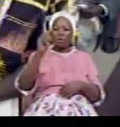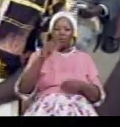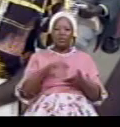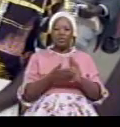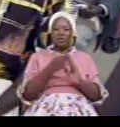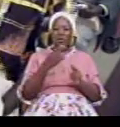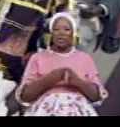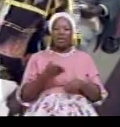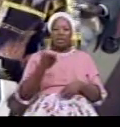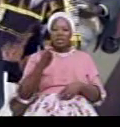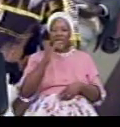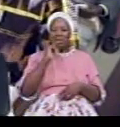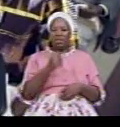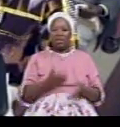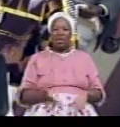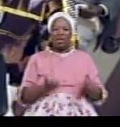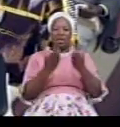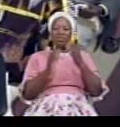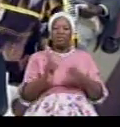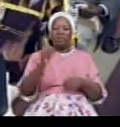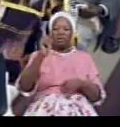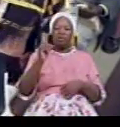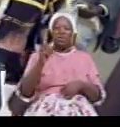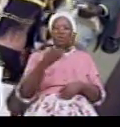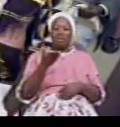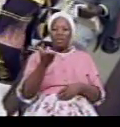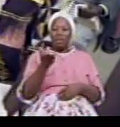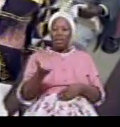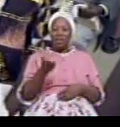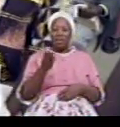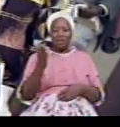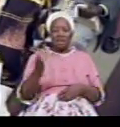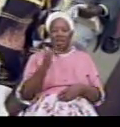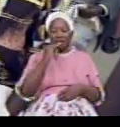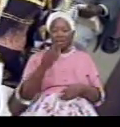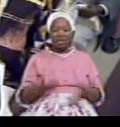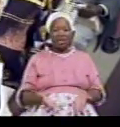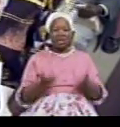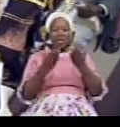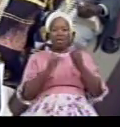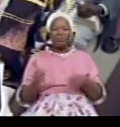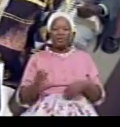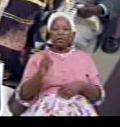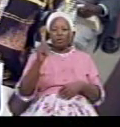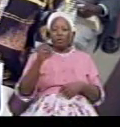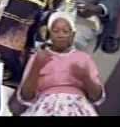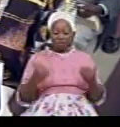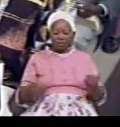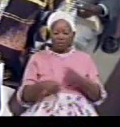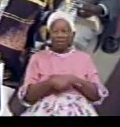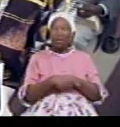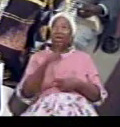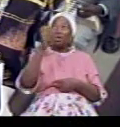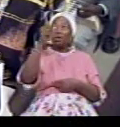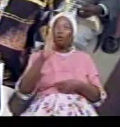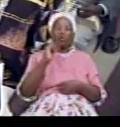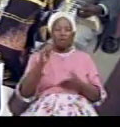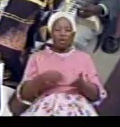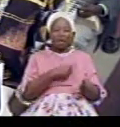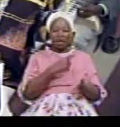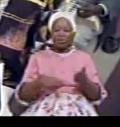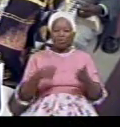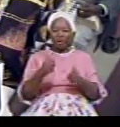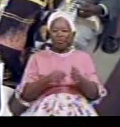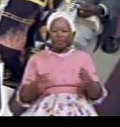lifting up. I said there is a lifting up. Today, he'll cancel everything pulling